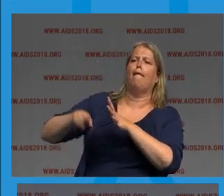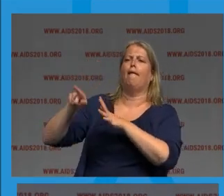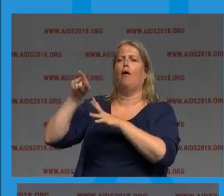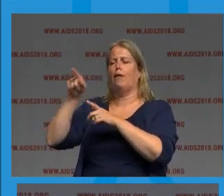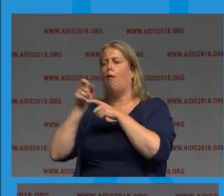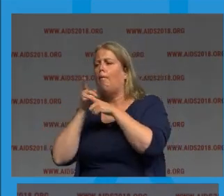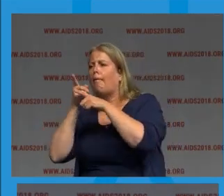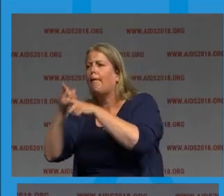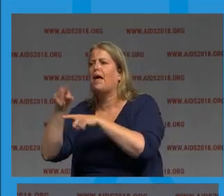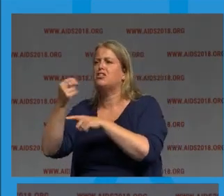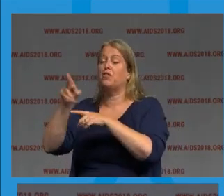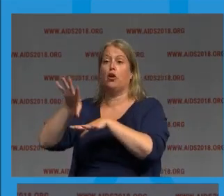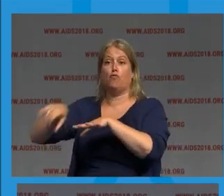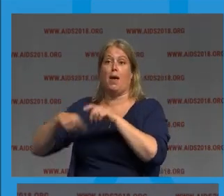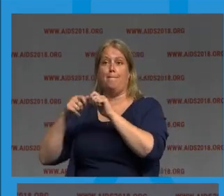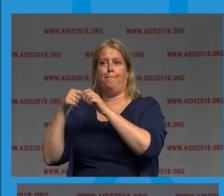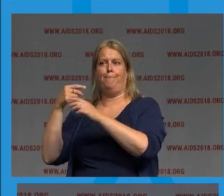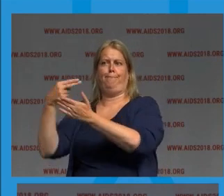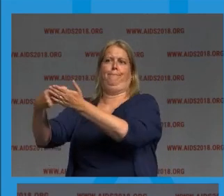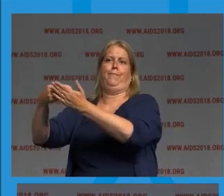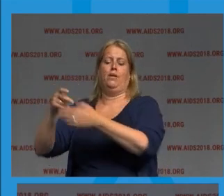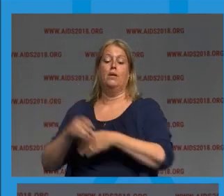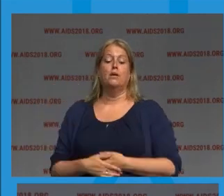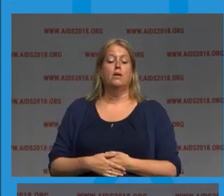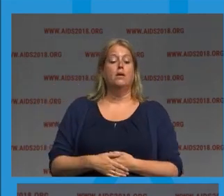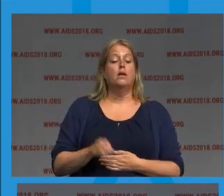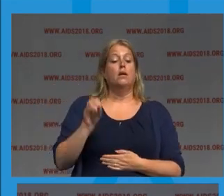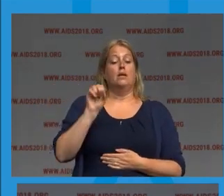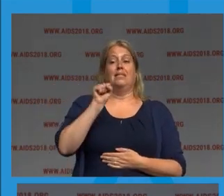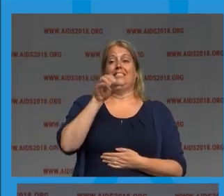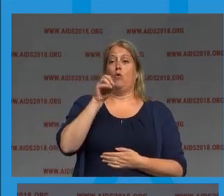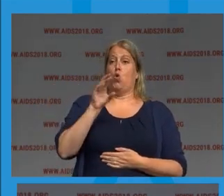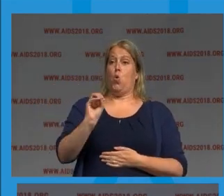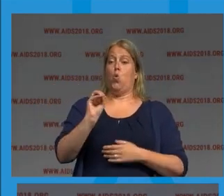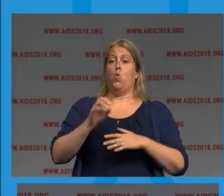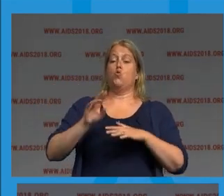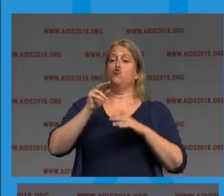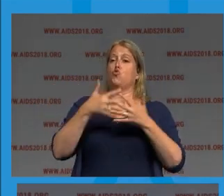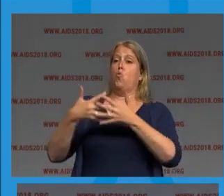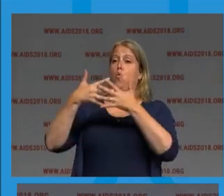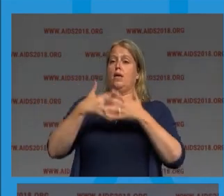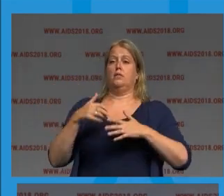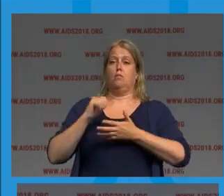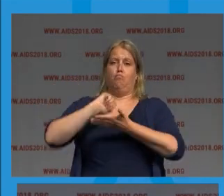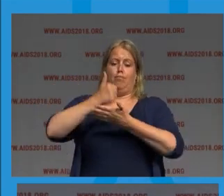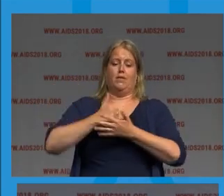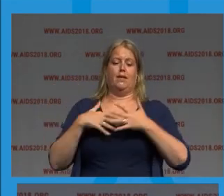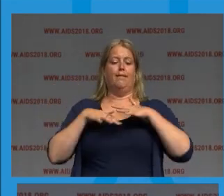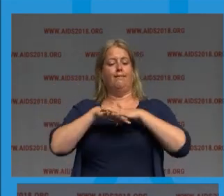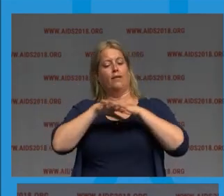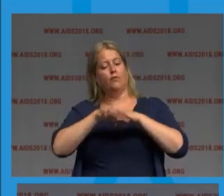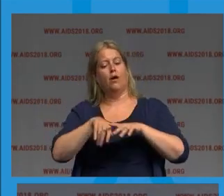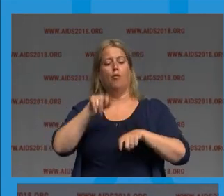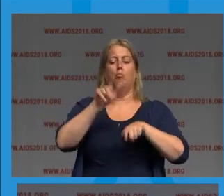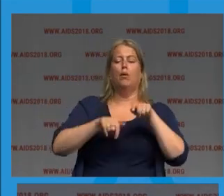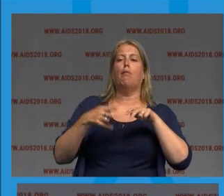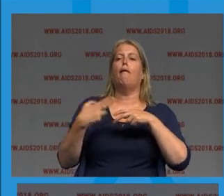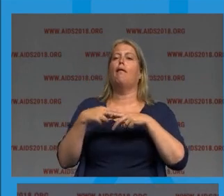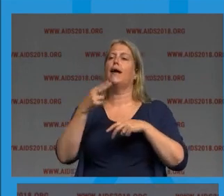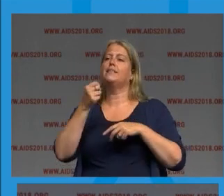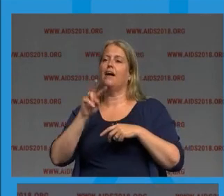crime. Cyril is a US-based network of people living with HIV and allies fighting for HIV-related